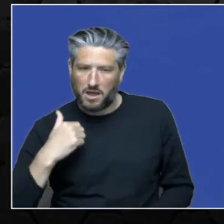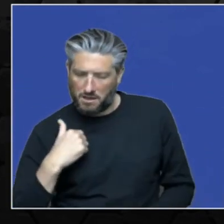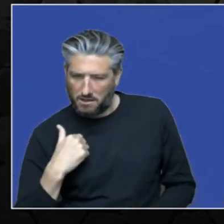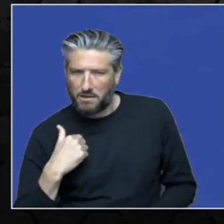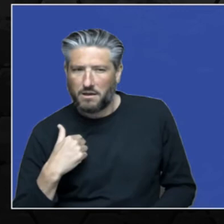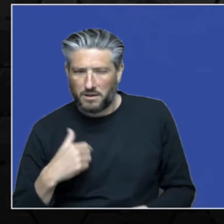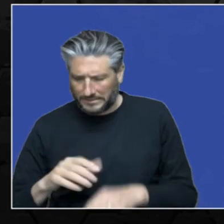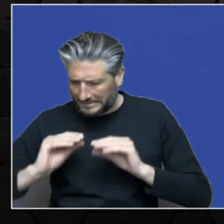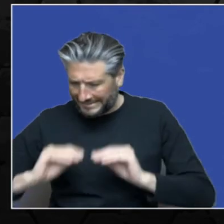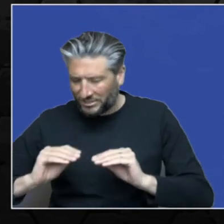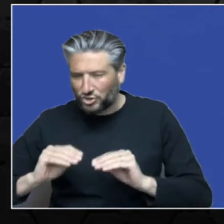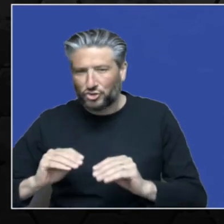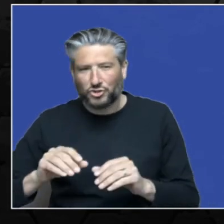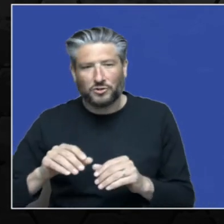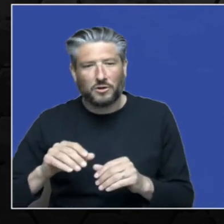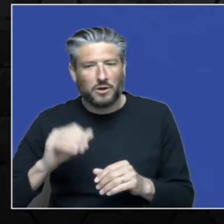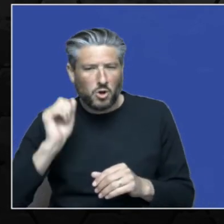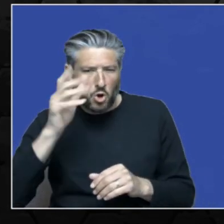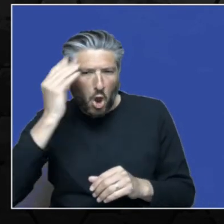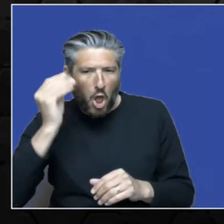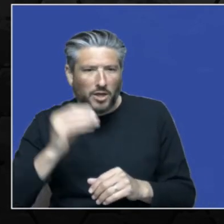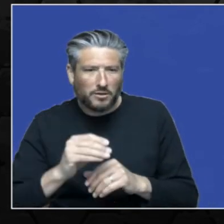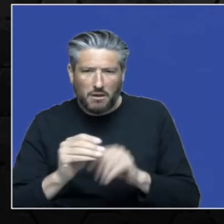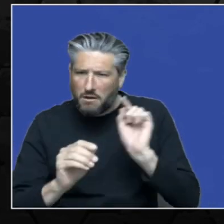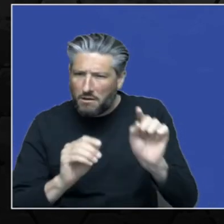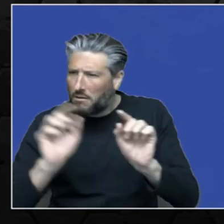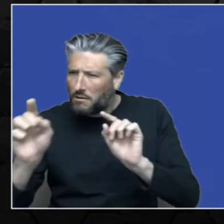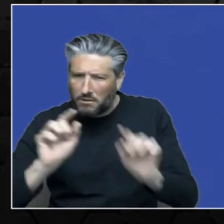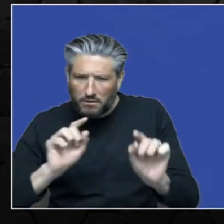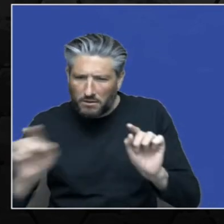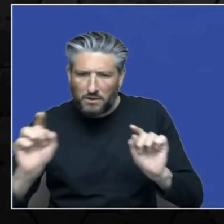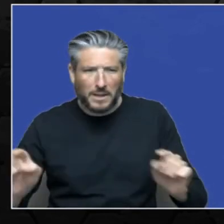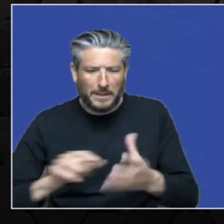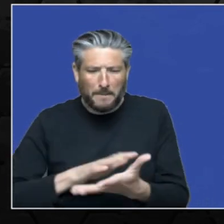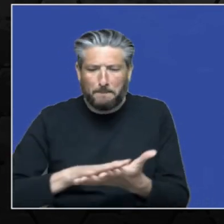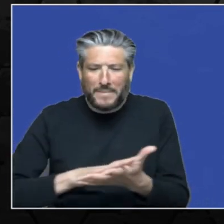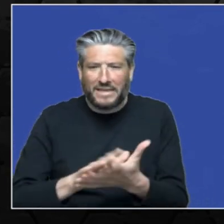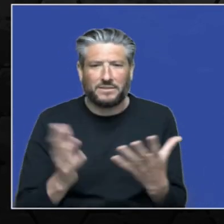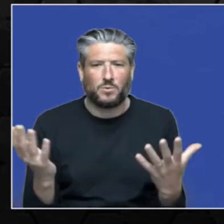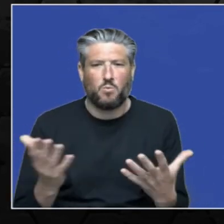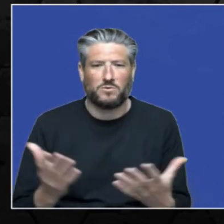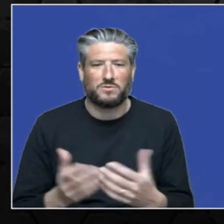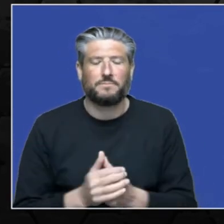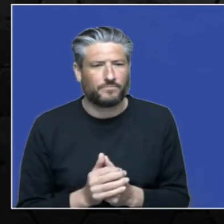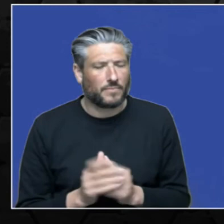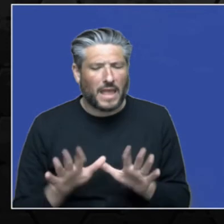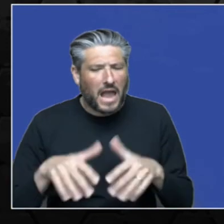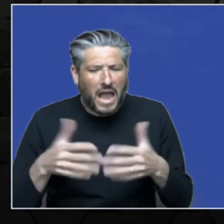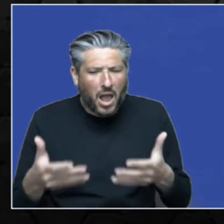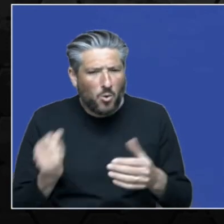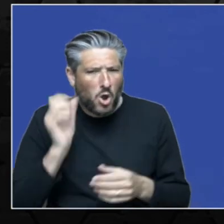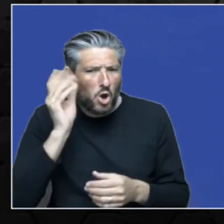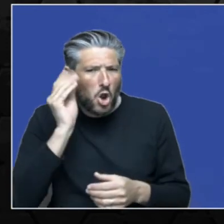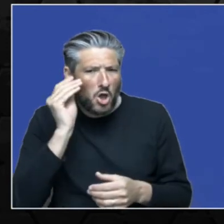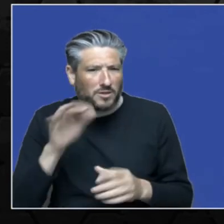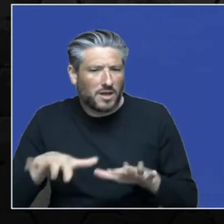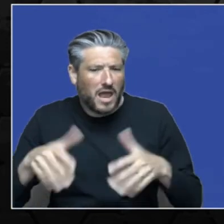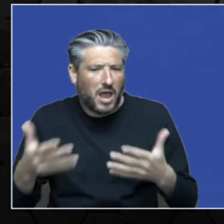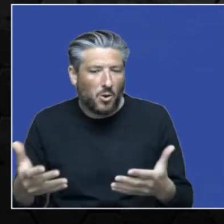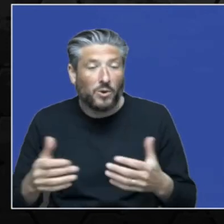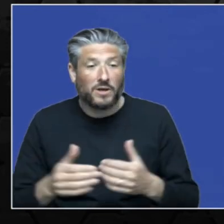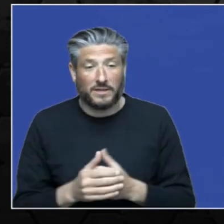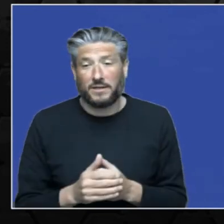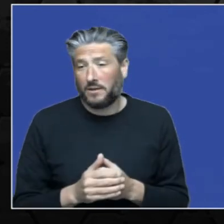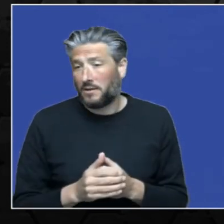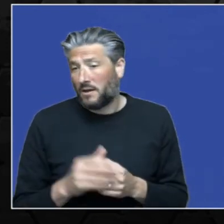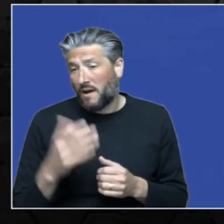learning on this similarity graph. So how do we do this learning? Again, it would we have algorithm for label propagation, and